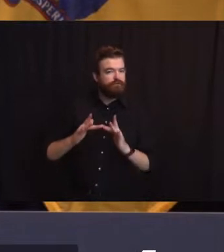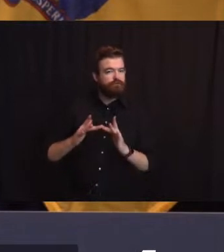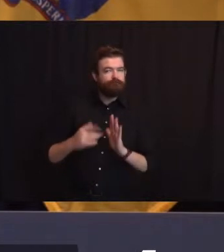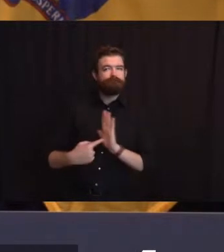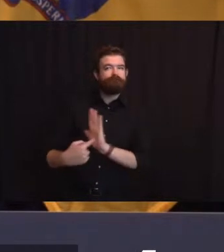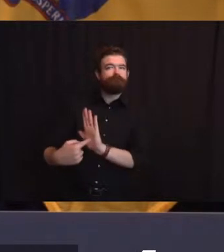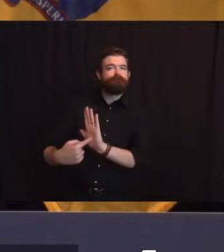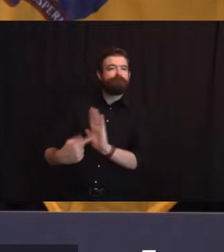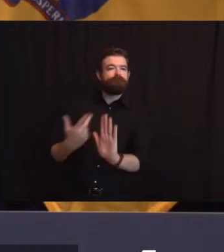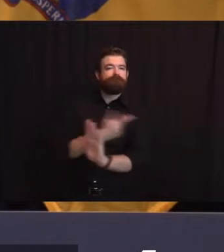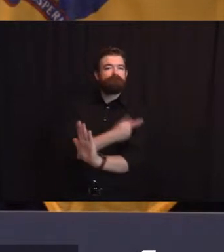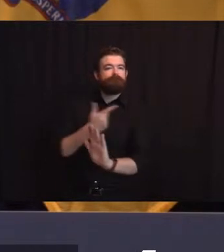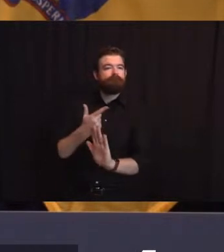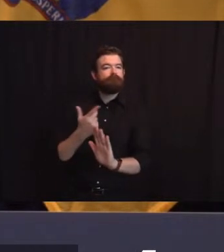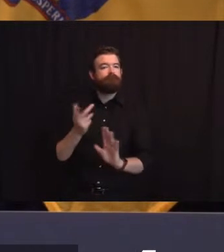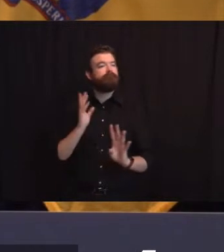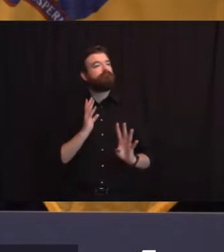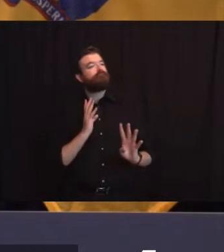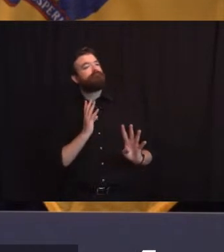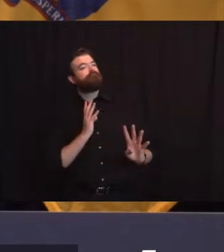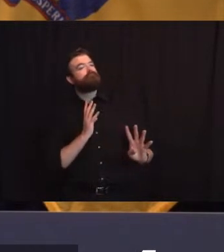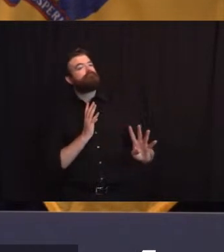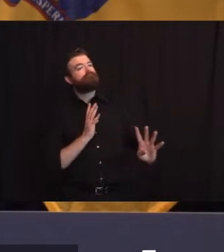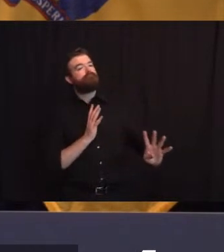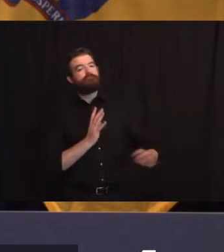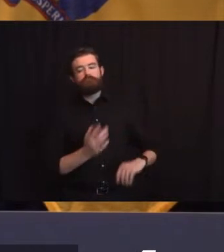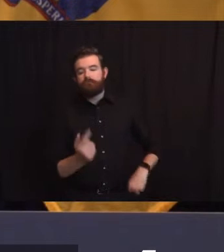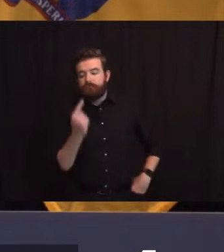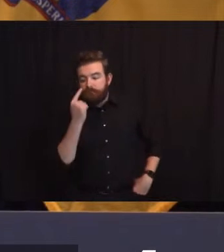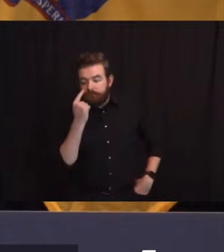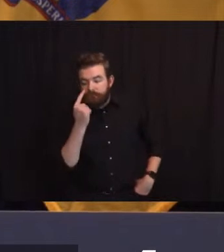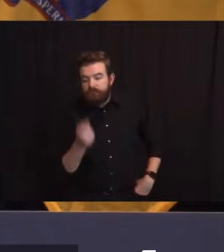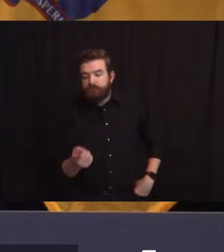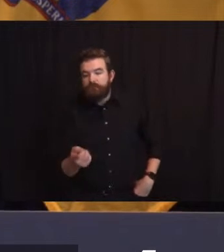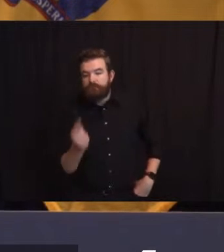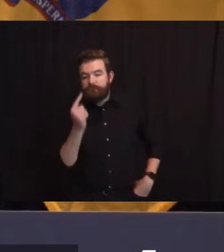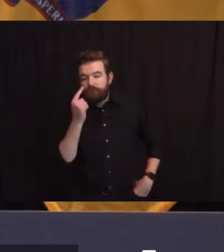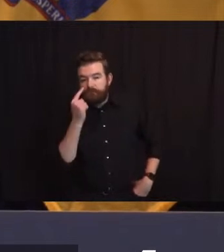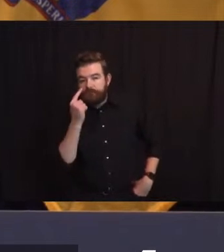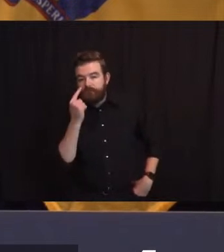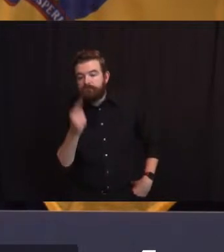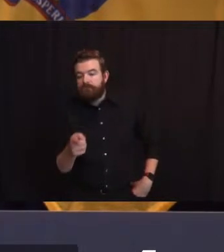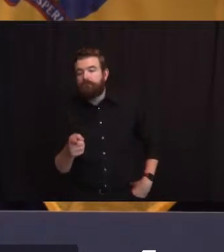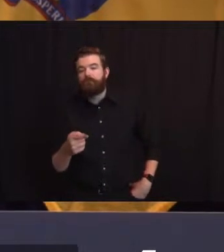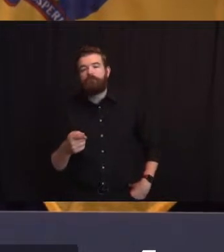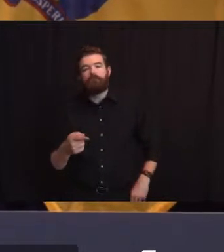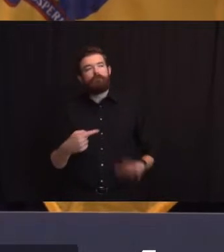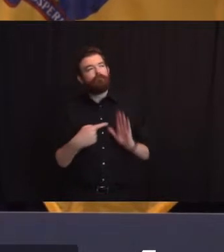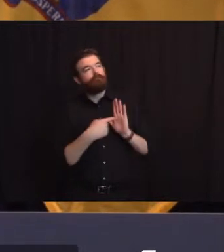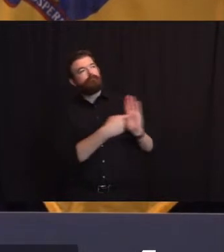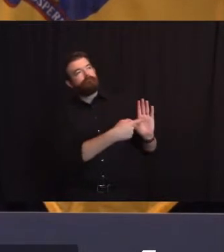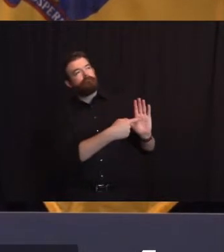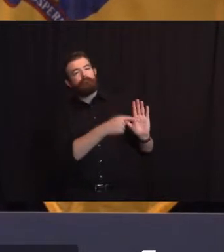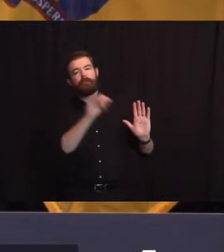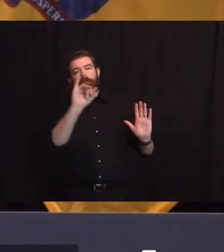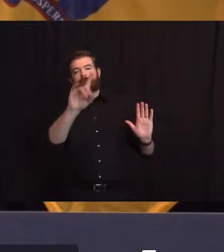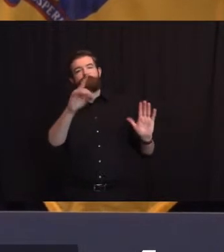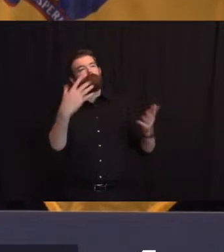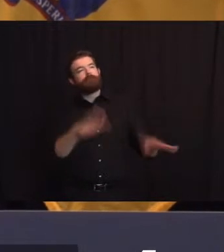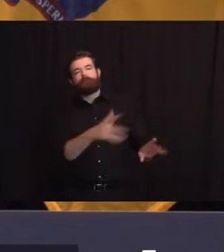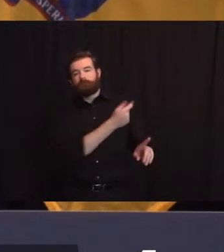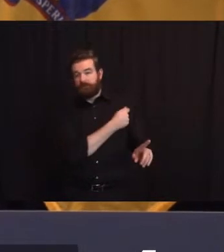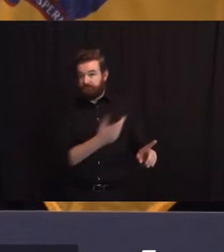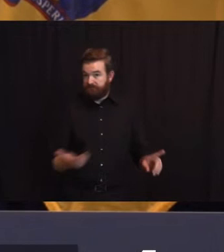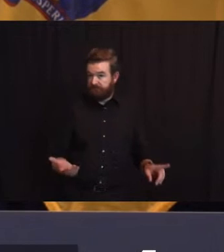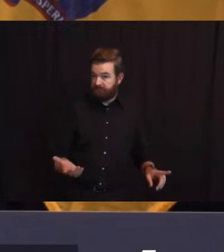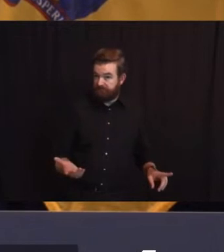similar? And if so, how will it work and when will it be available? Also on New York's app, there's an expiration date listed on each pass. The date is calculated 6